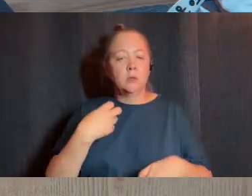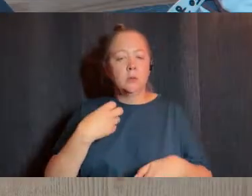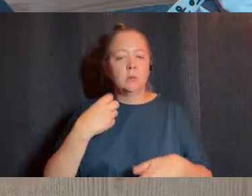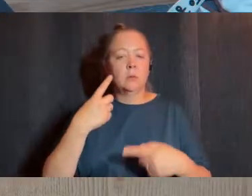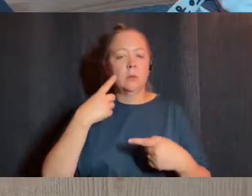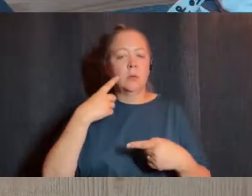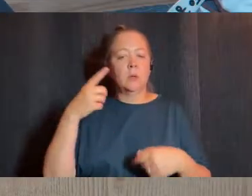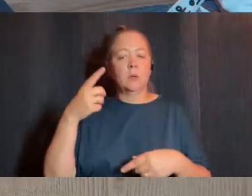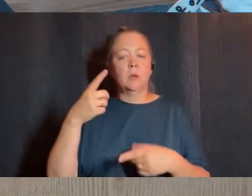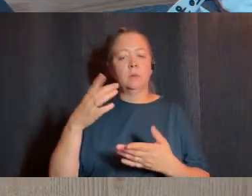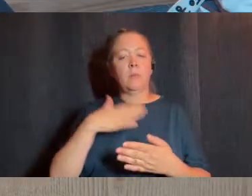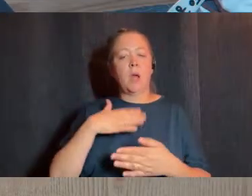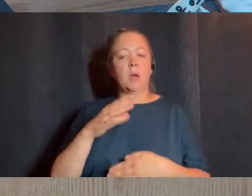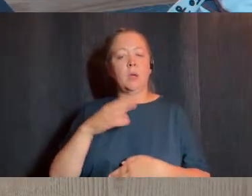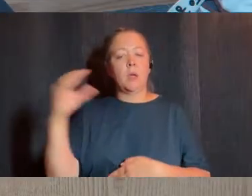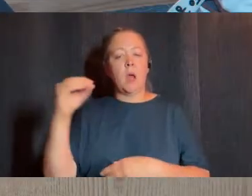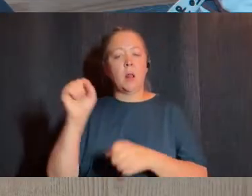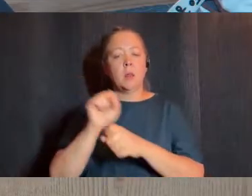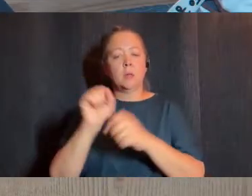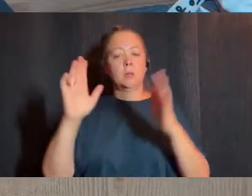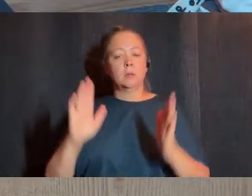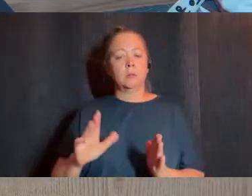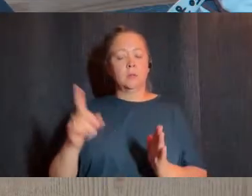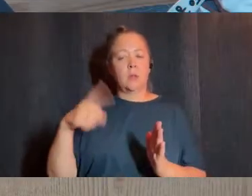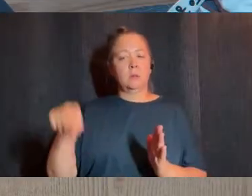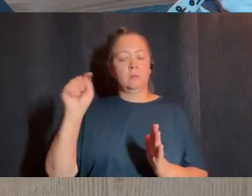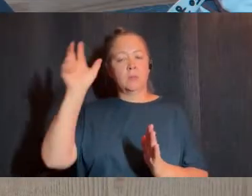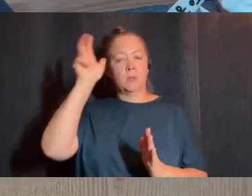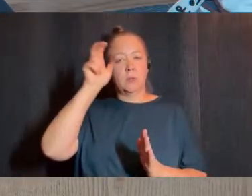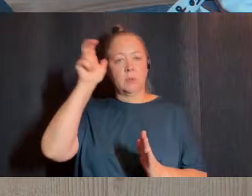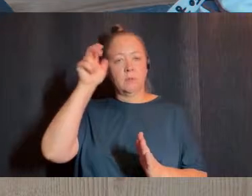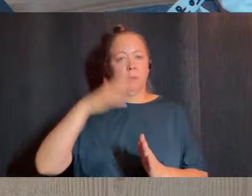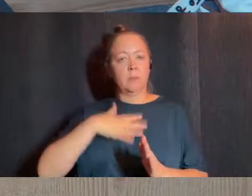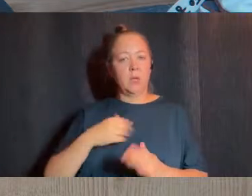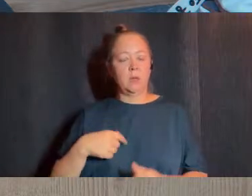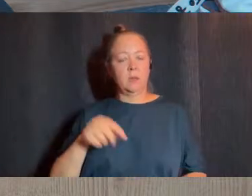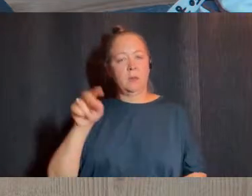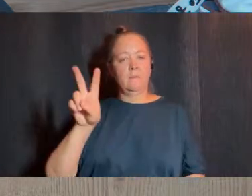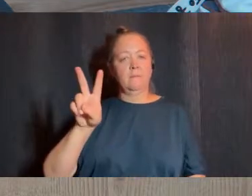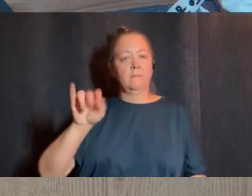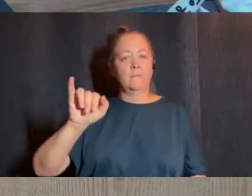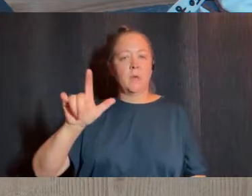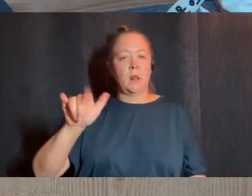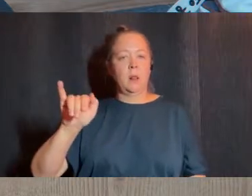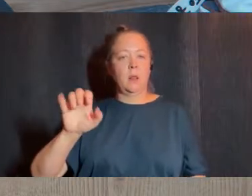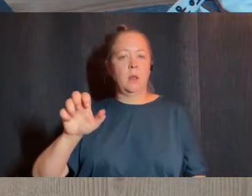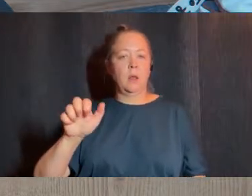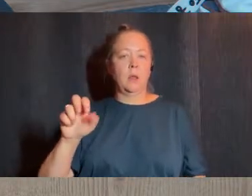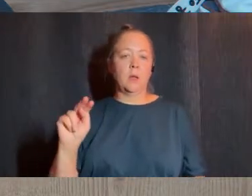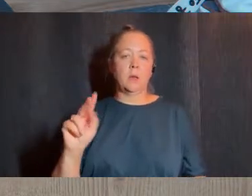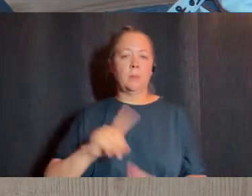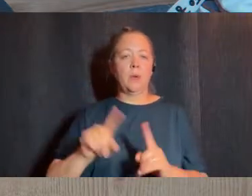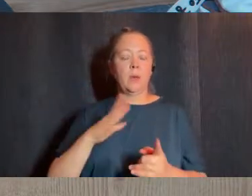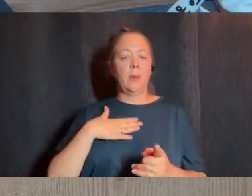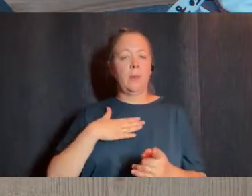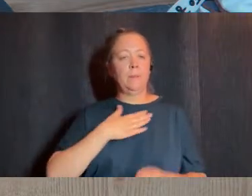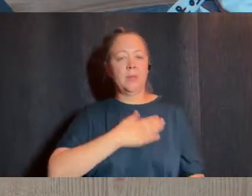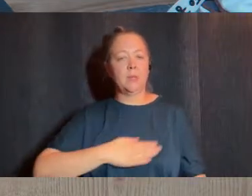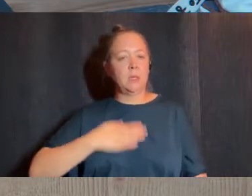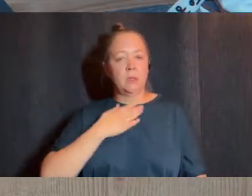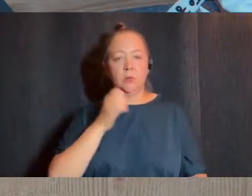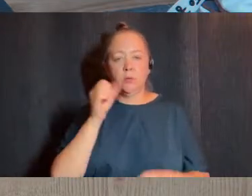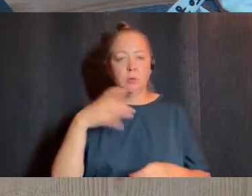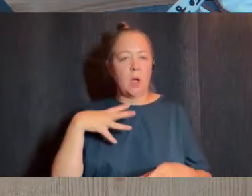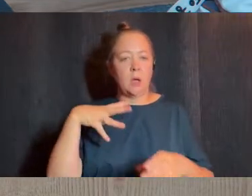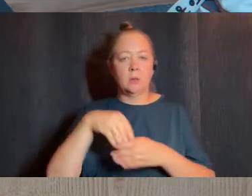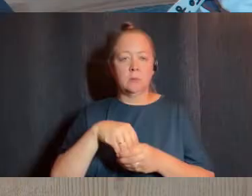stories can redirect that energy towards something more productive and leave my children out of it. My family is not a shield. I will